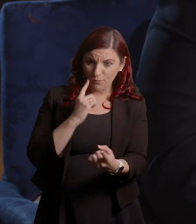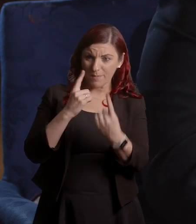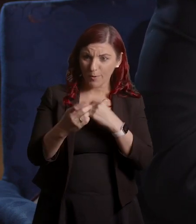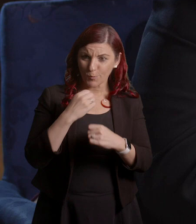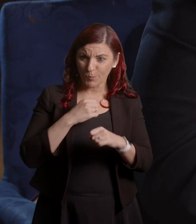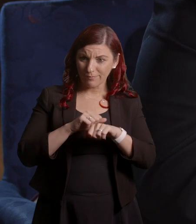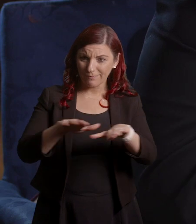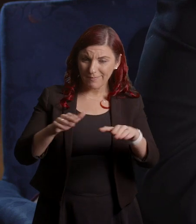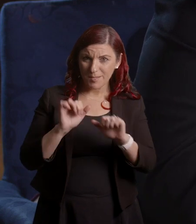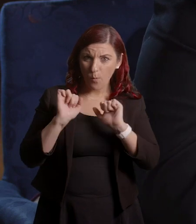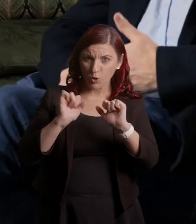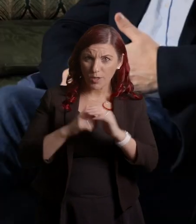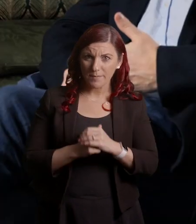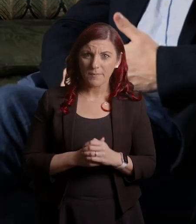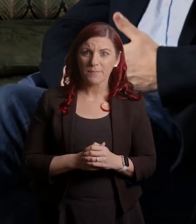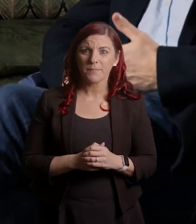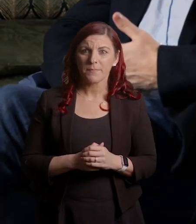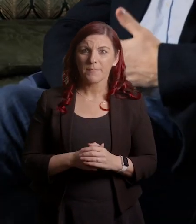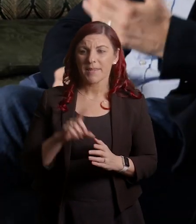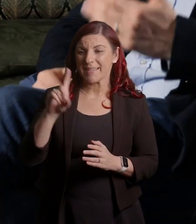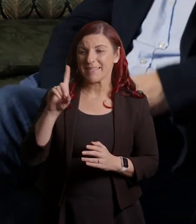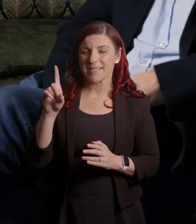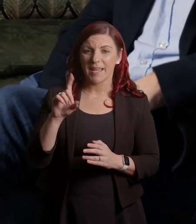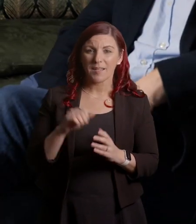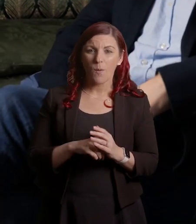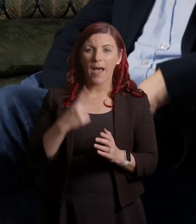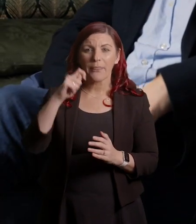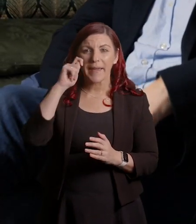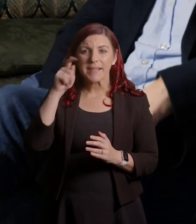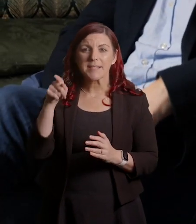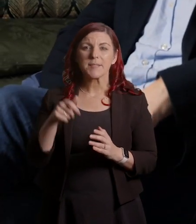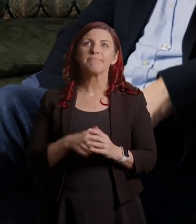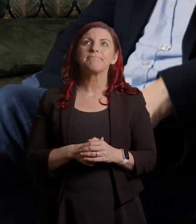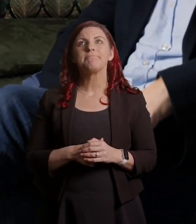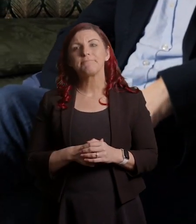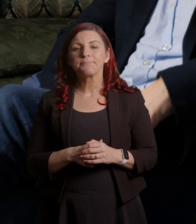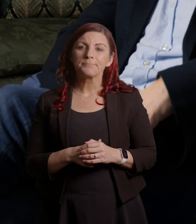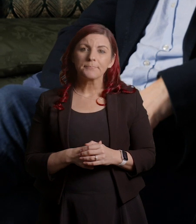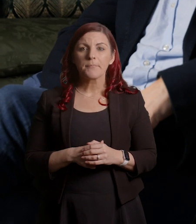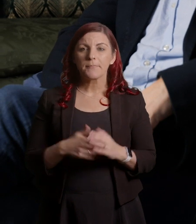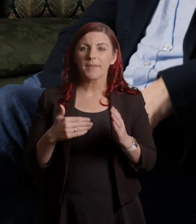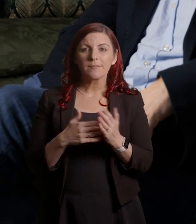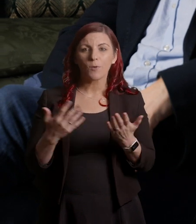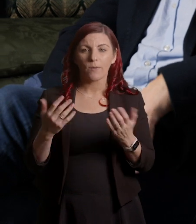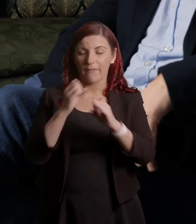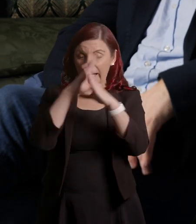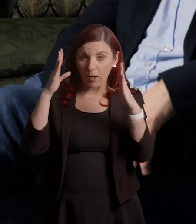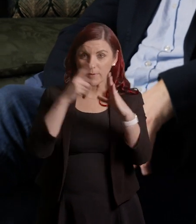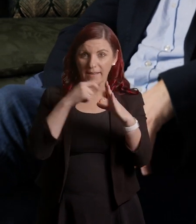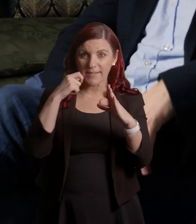message you want to pass on to them? But look, I think it's been well